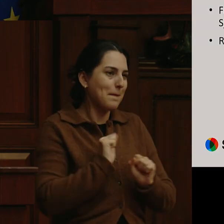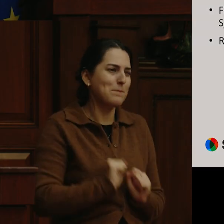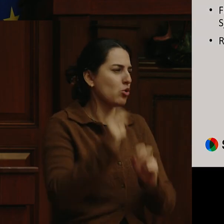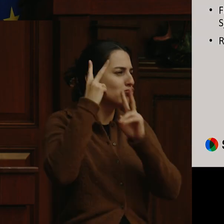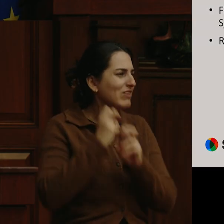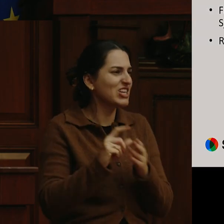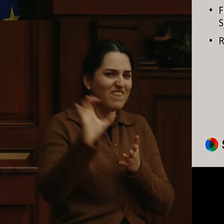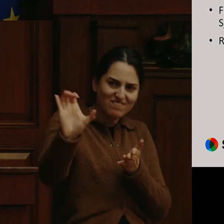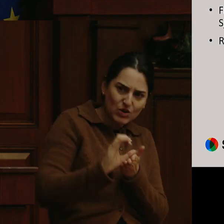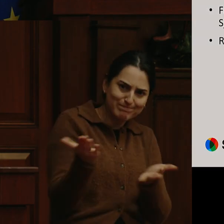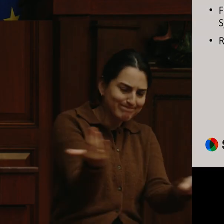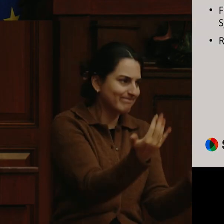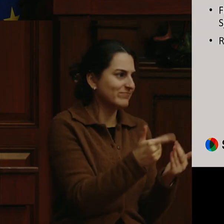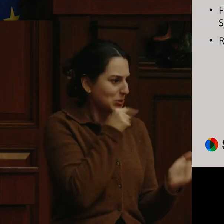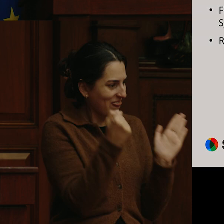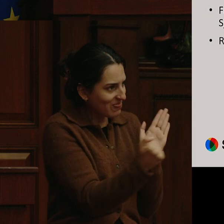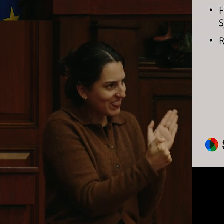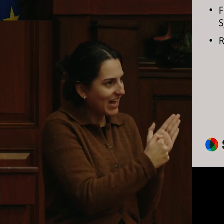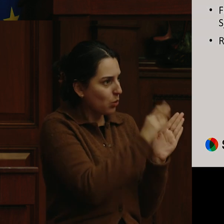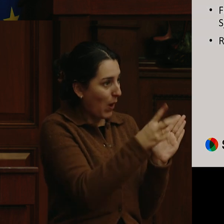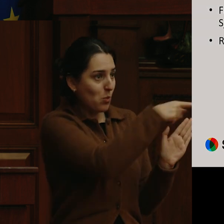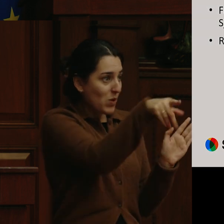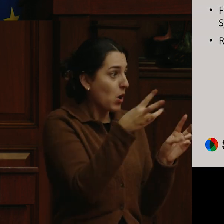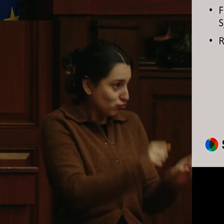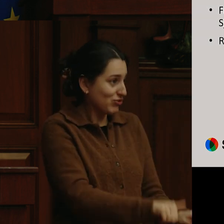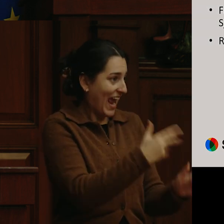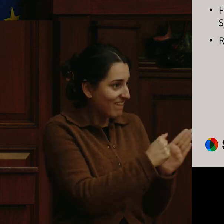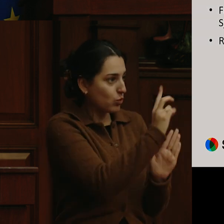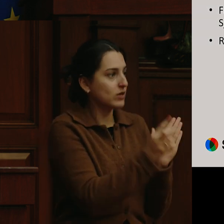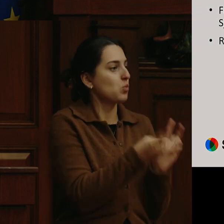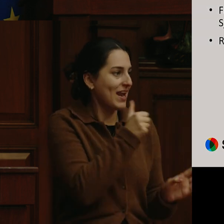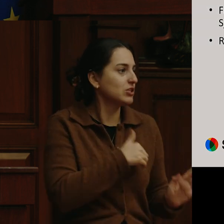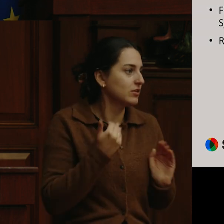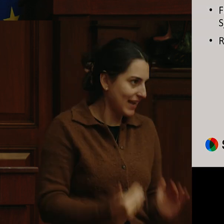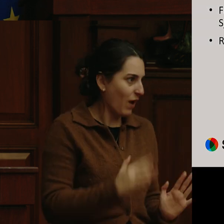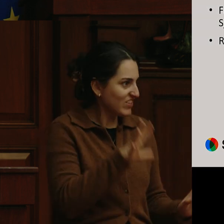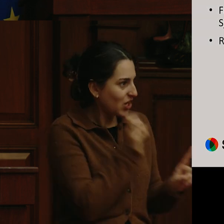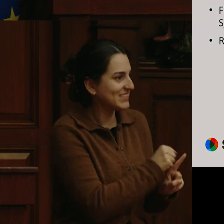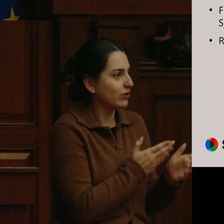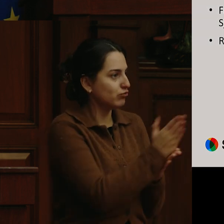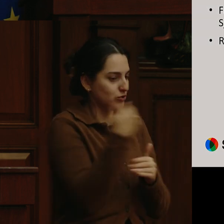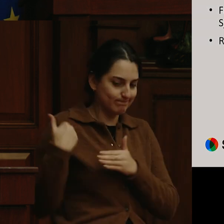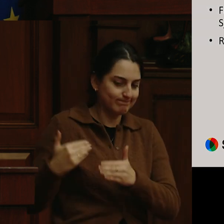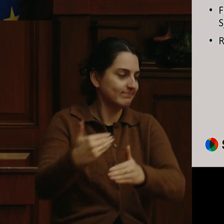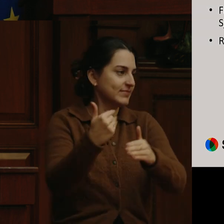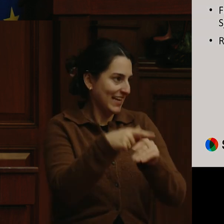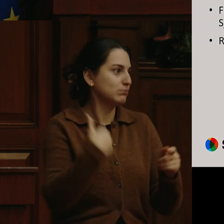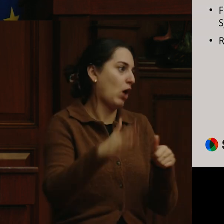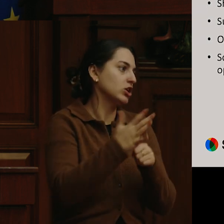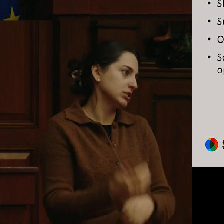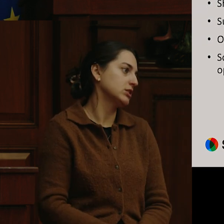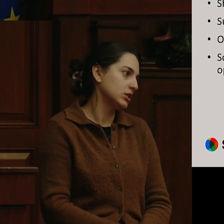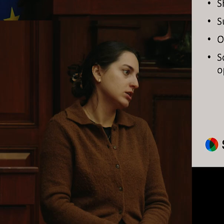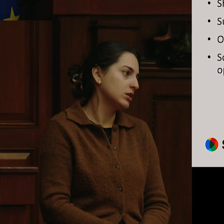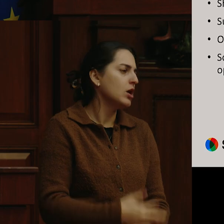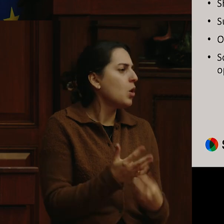and funders to address those research questions that will have been identified as the priorities.